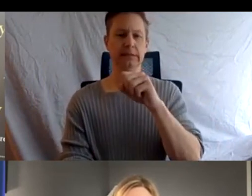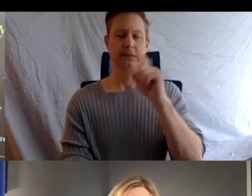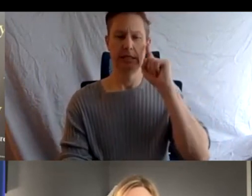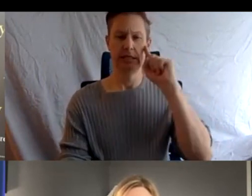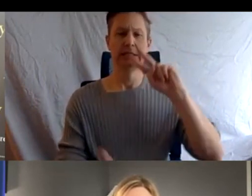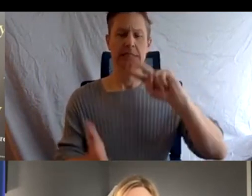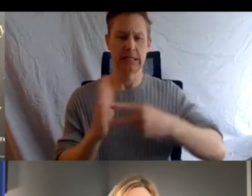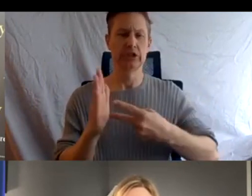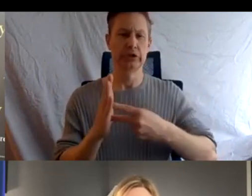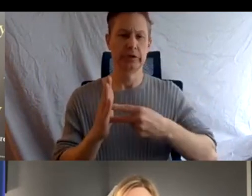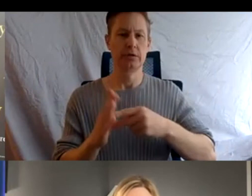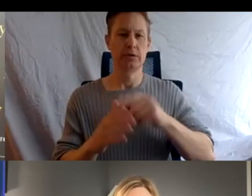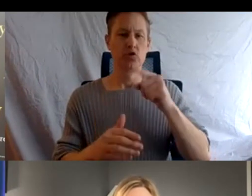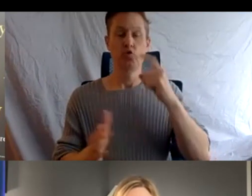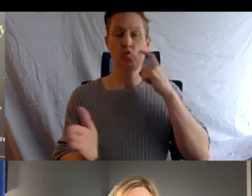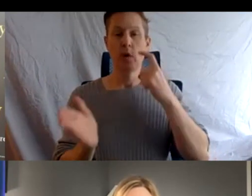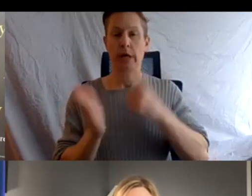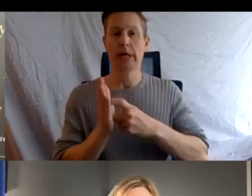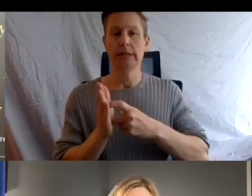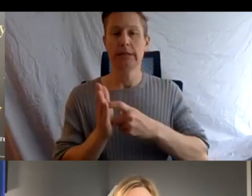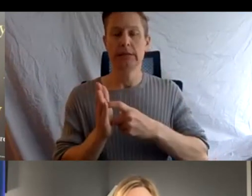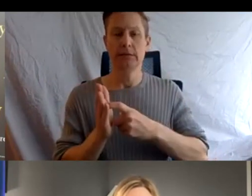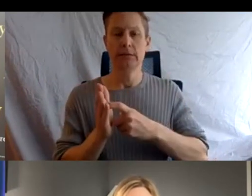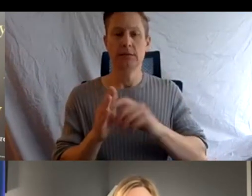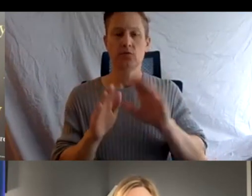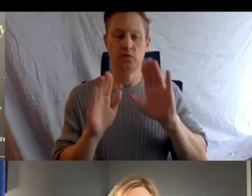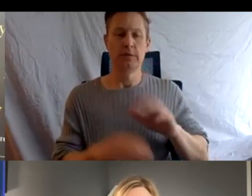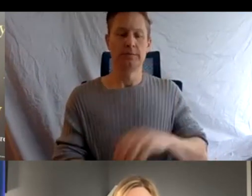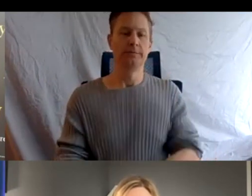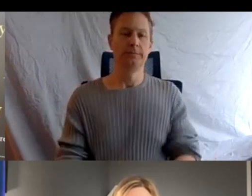I love that you recognize that, which is so great.